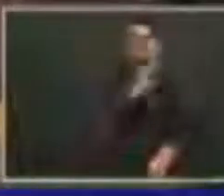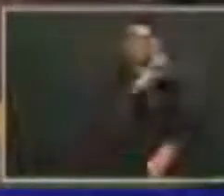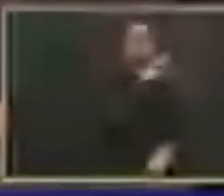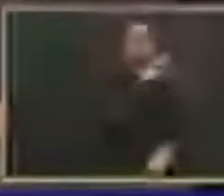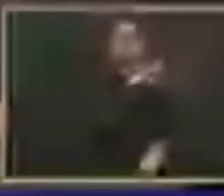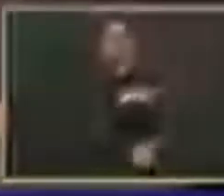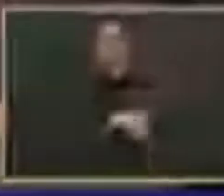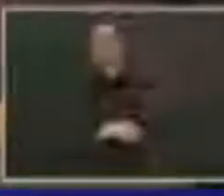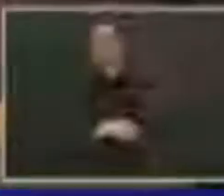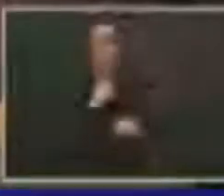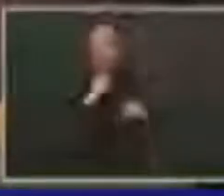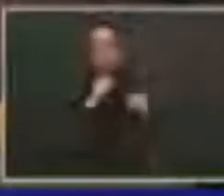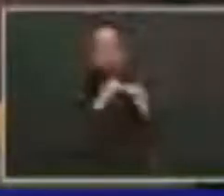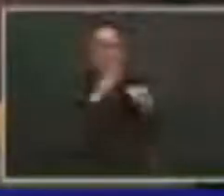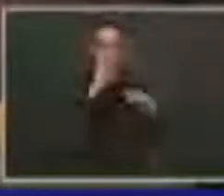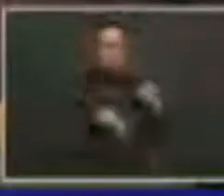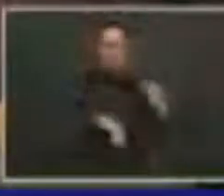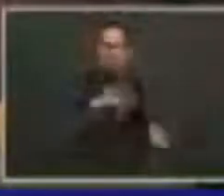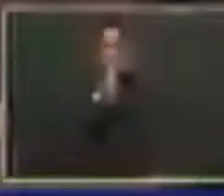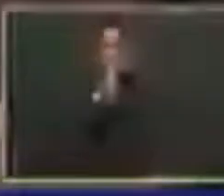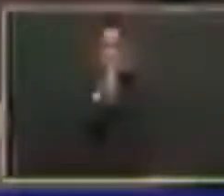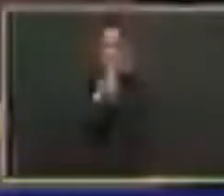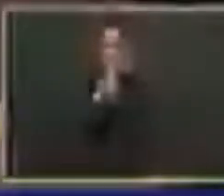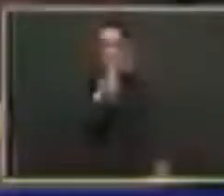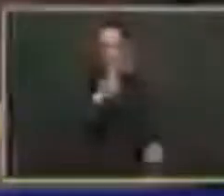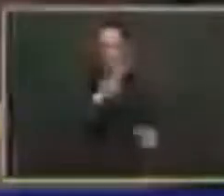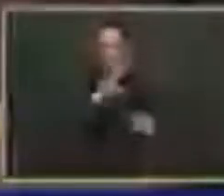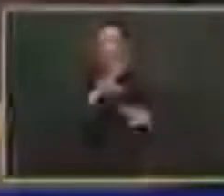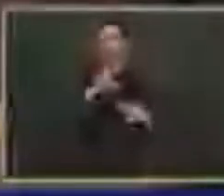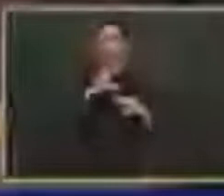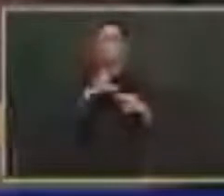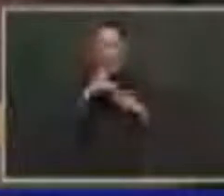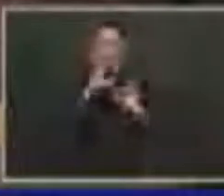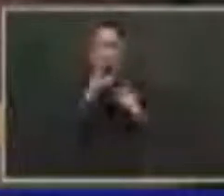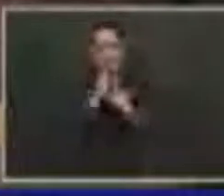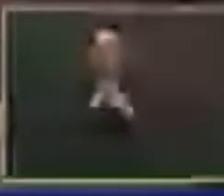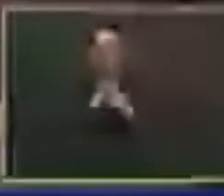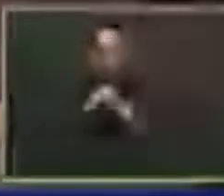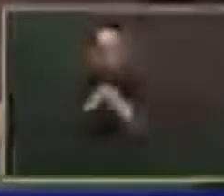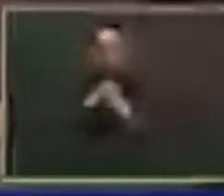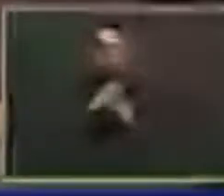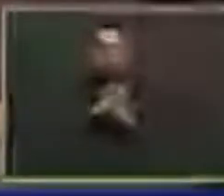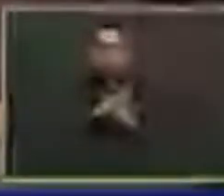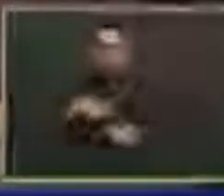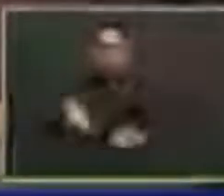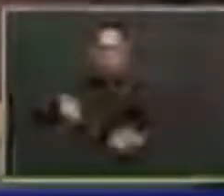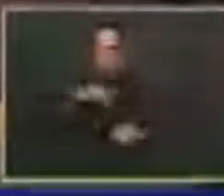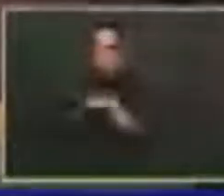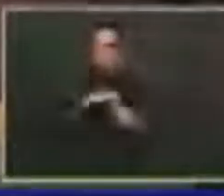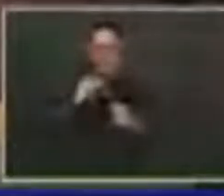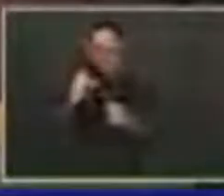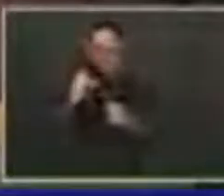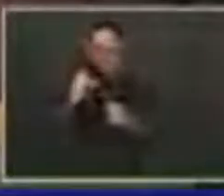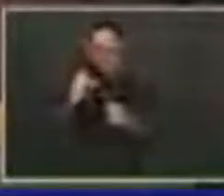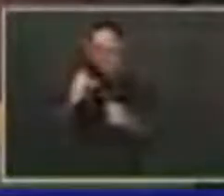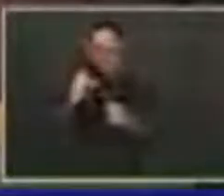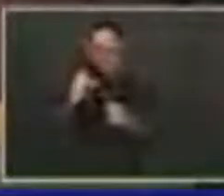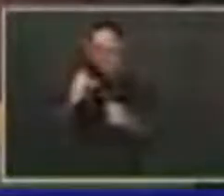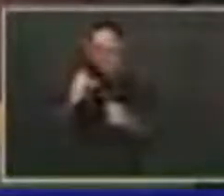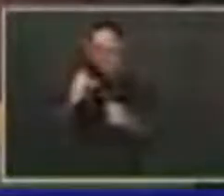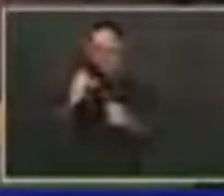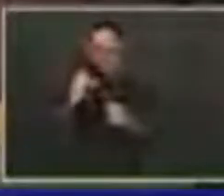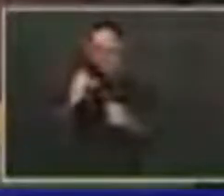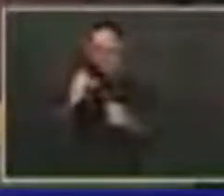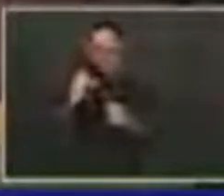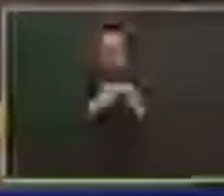than 200 of the overall 550-something cases of kids going to school were in the last week of data. So it's almost a third. Does